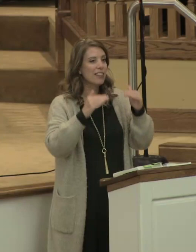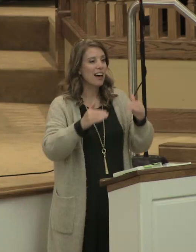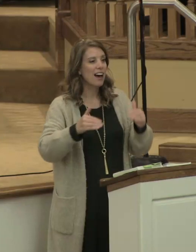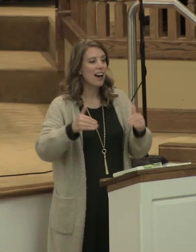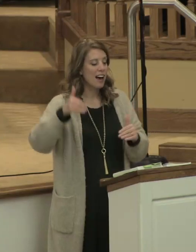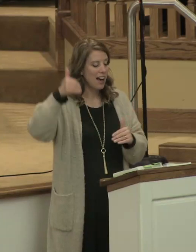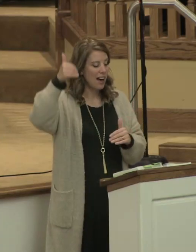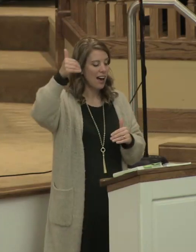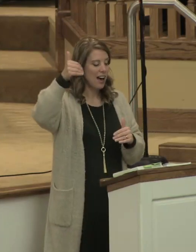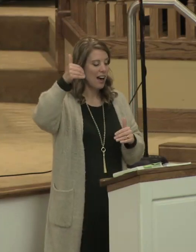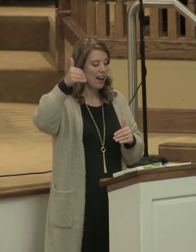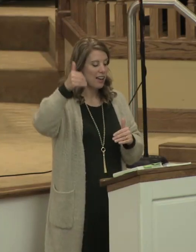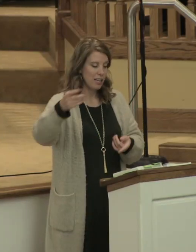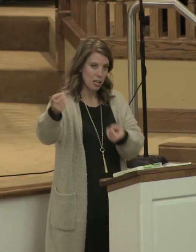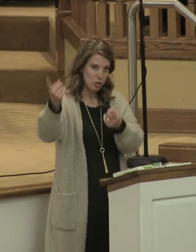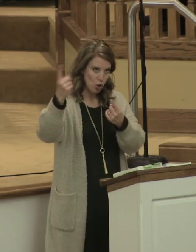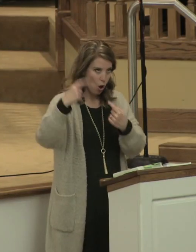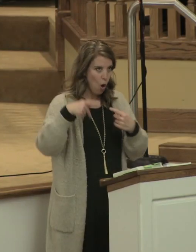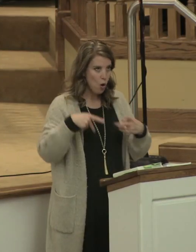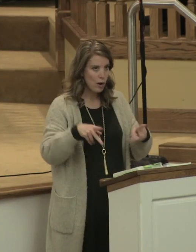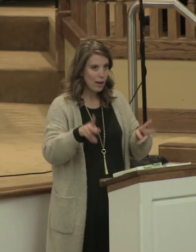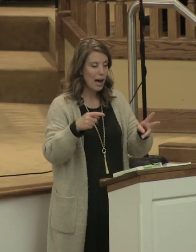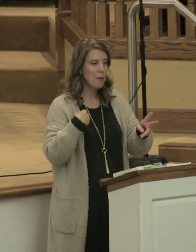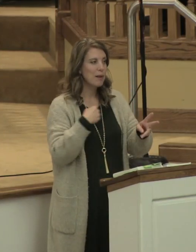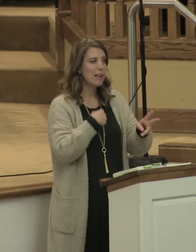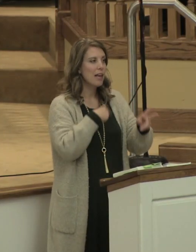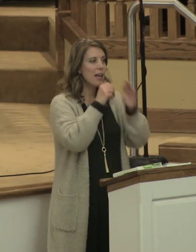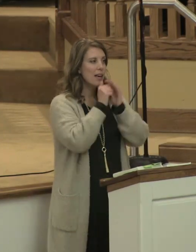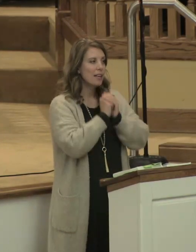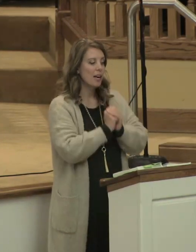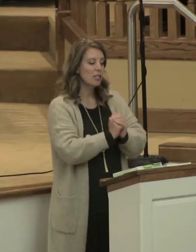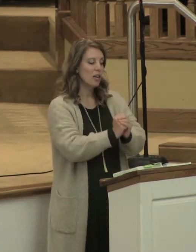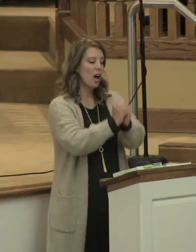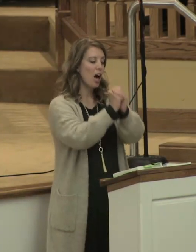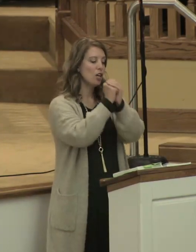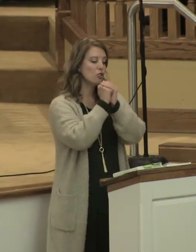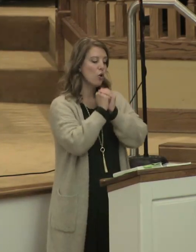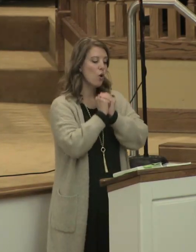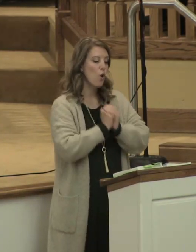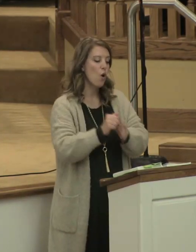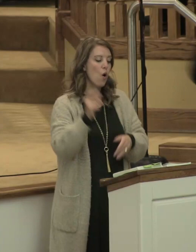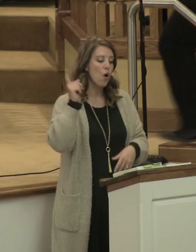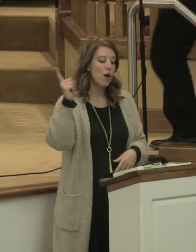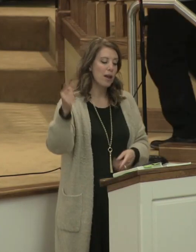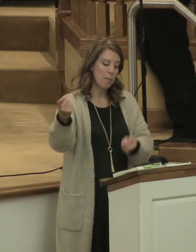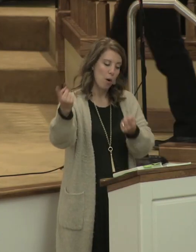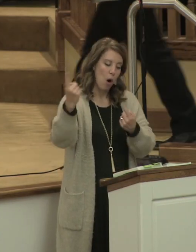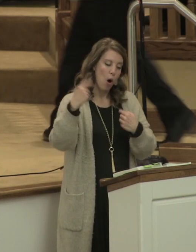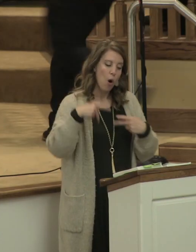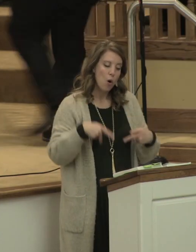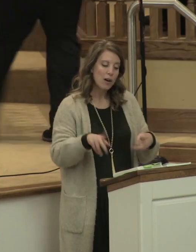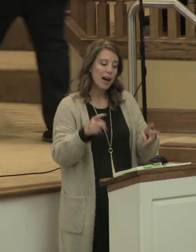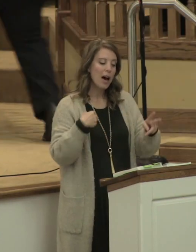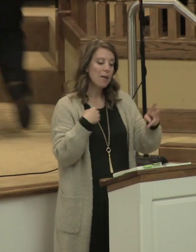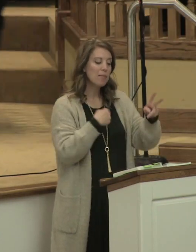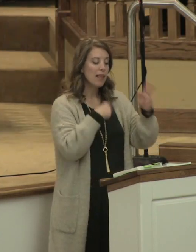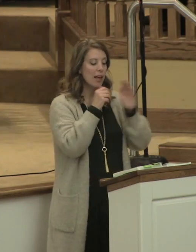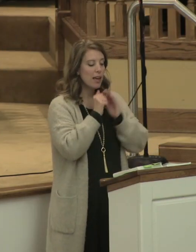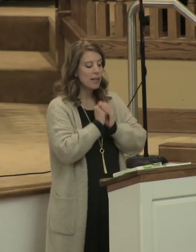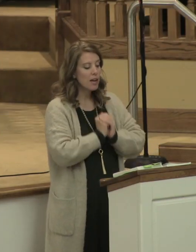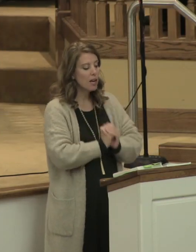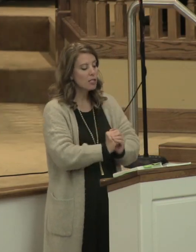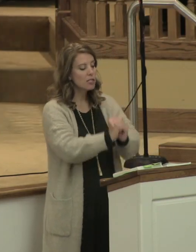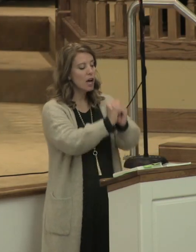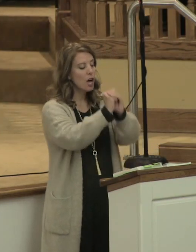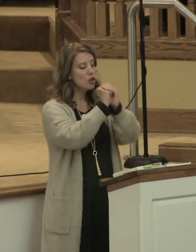in the highest. Oh, come let us adore him. Oh, come